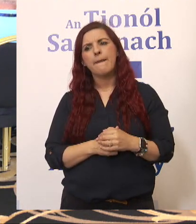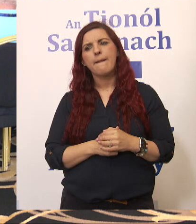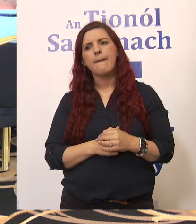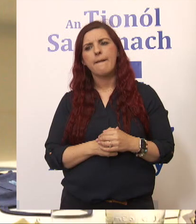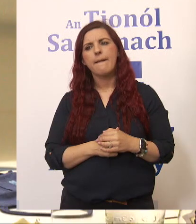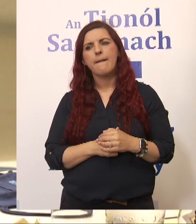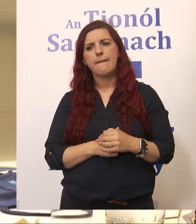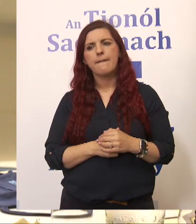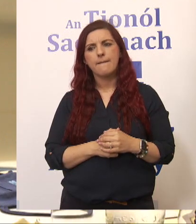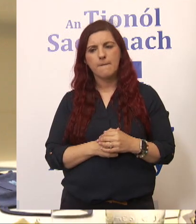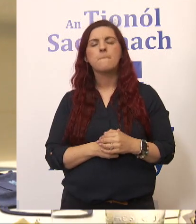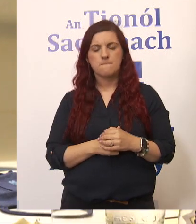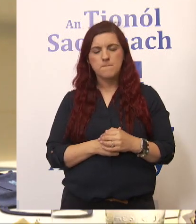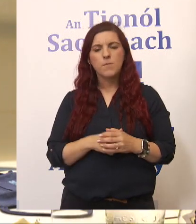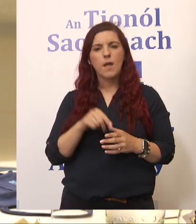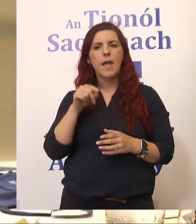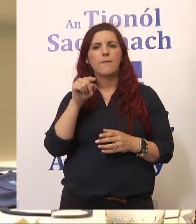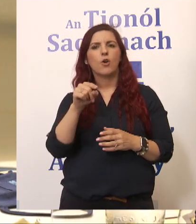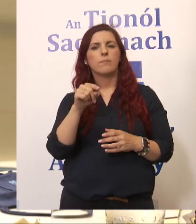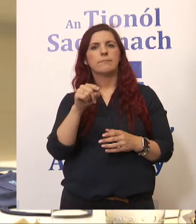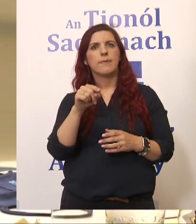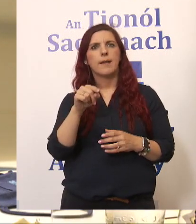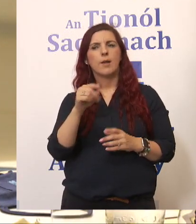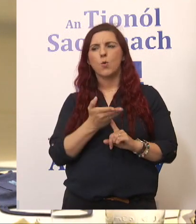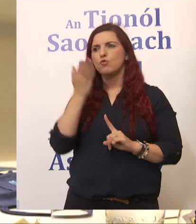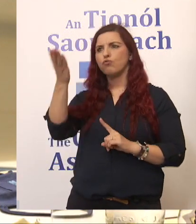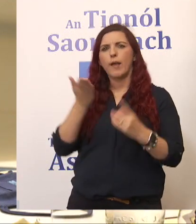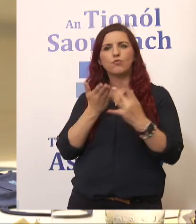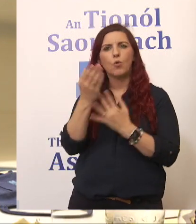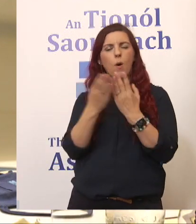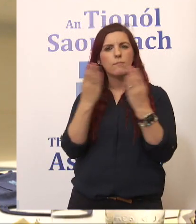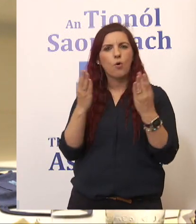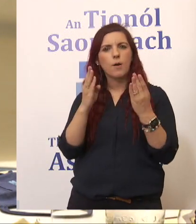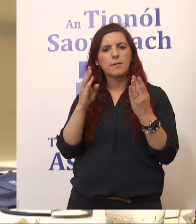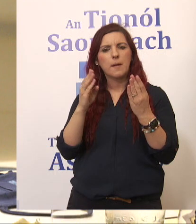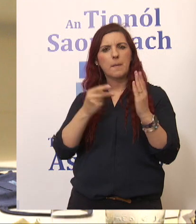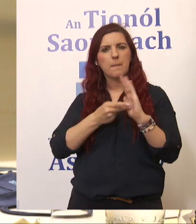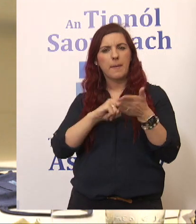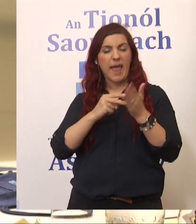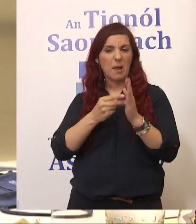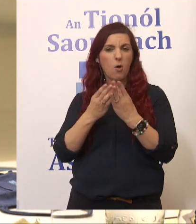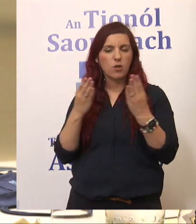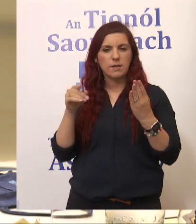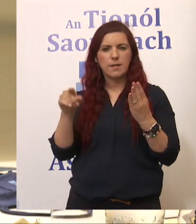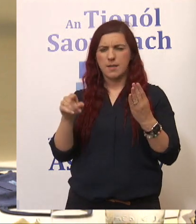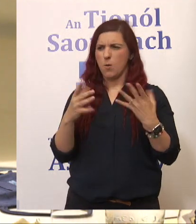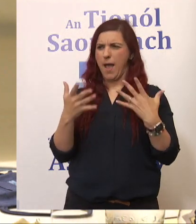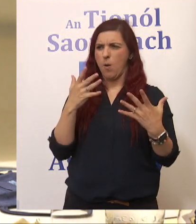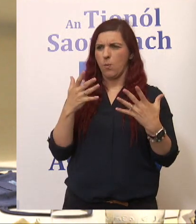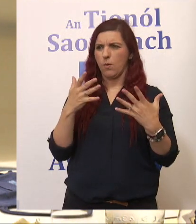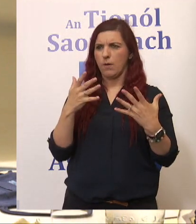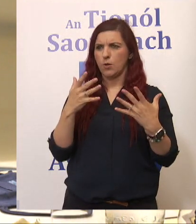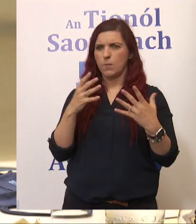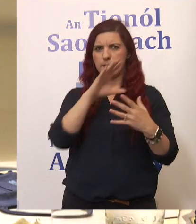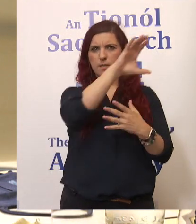that if you know, that's a direct attack from central government on local